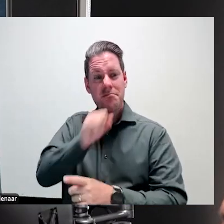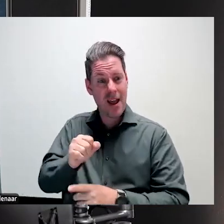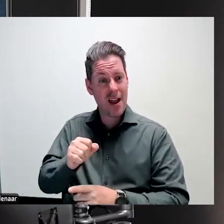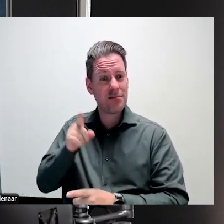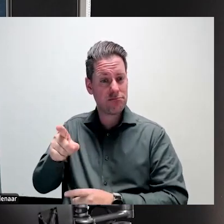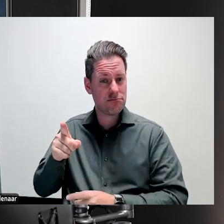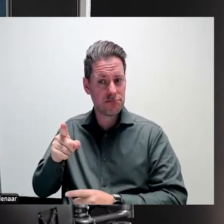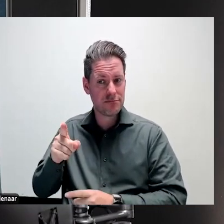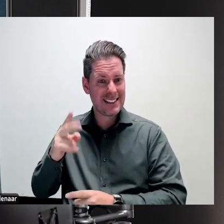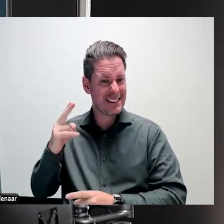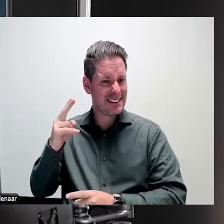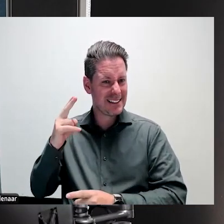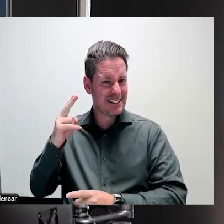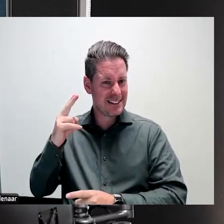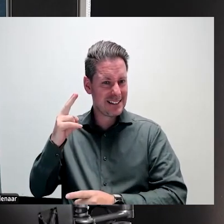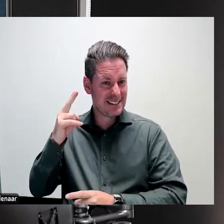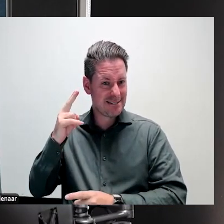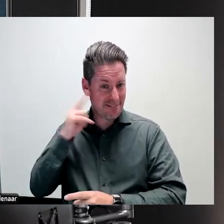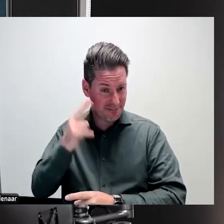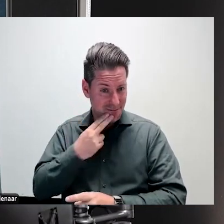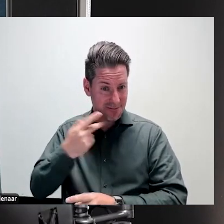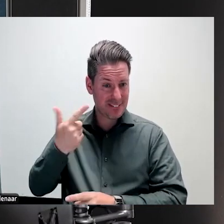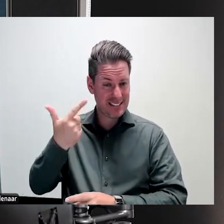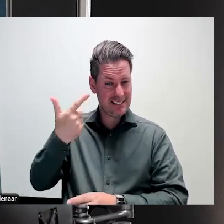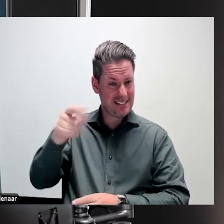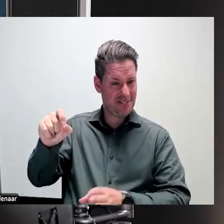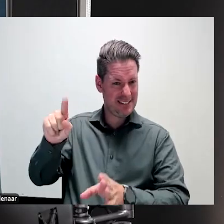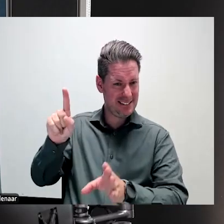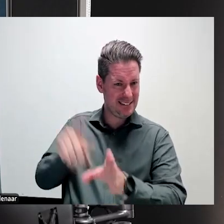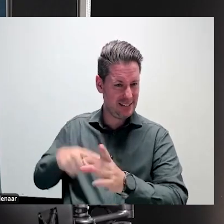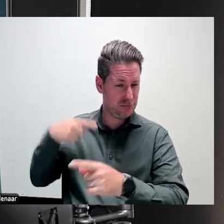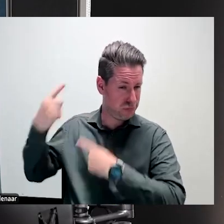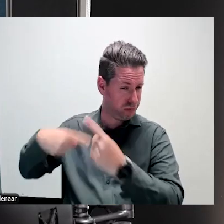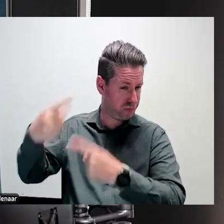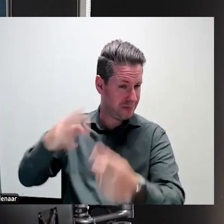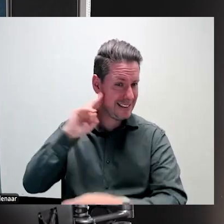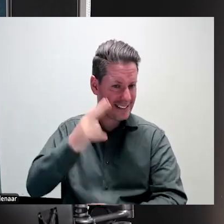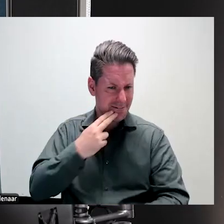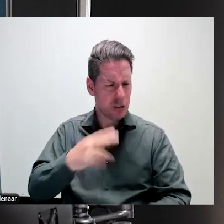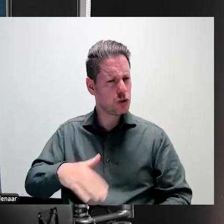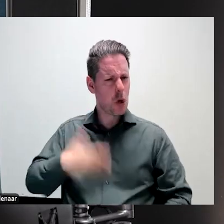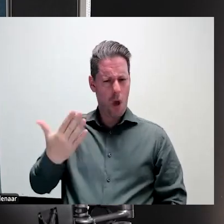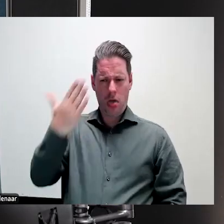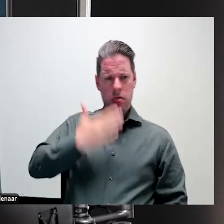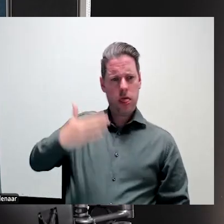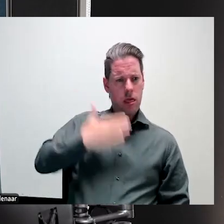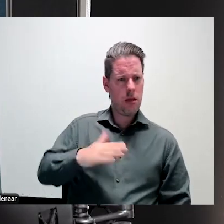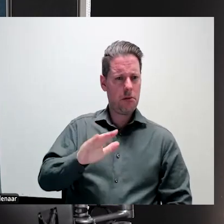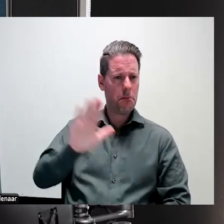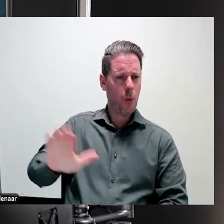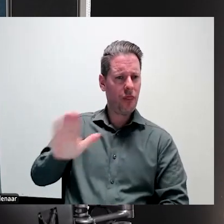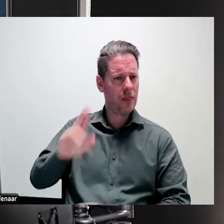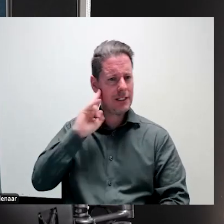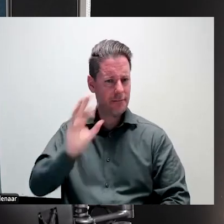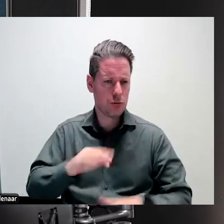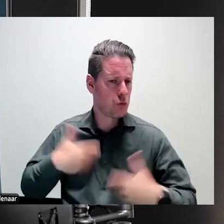who's been deaf for over 70 years, and he doesn't want you to feel sorry for him, of course. That's coming up very shortly